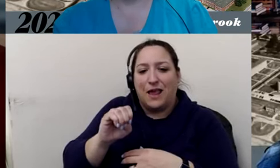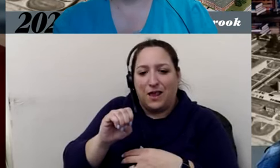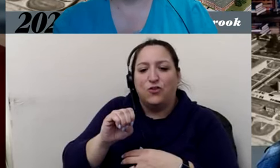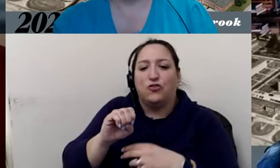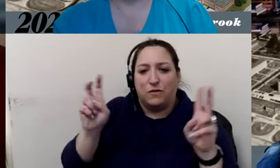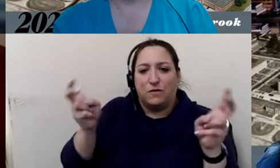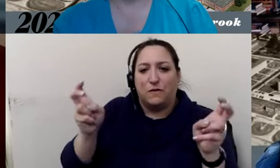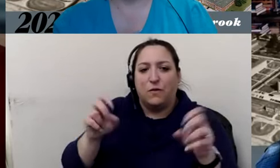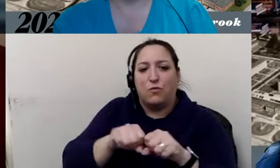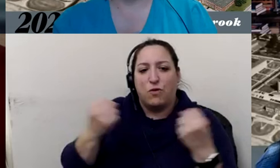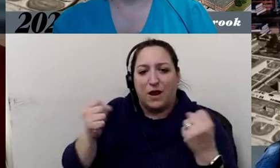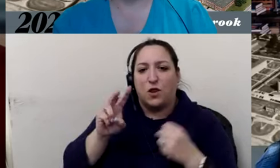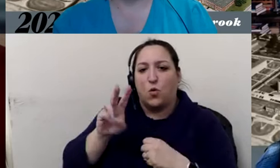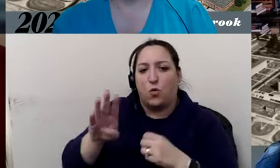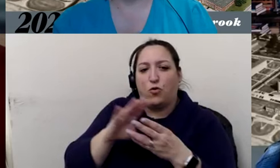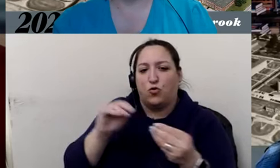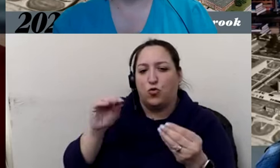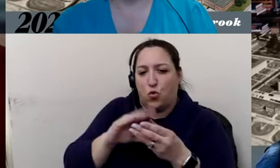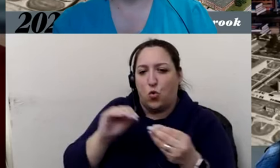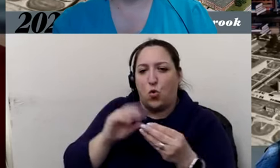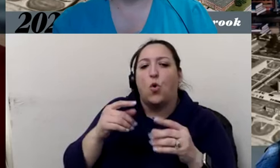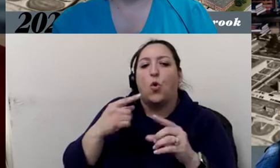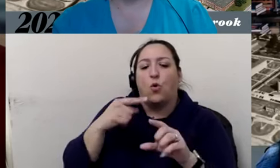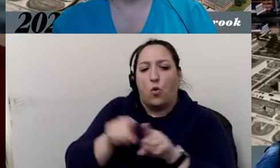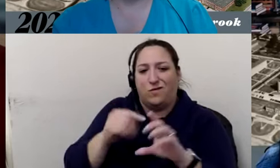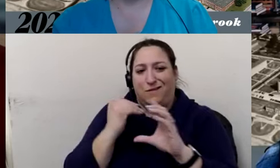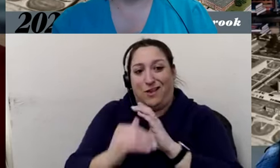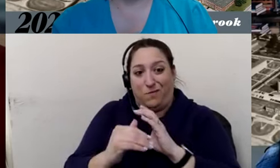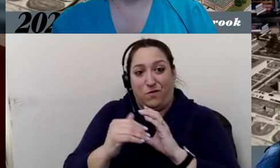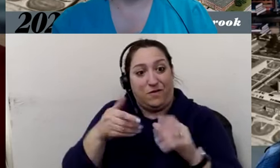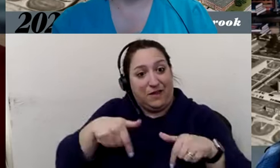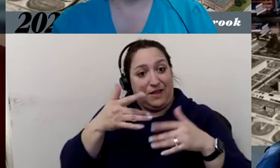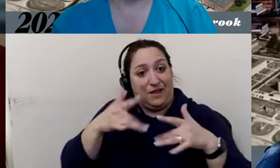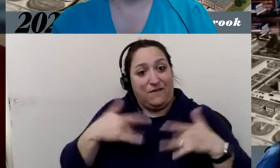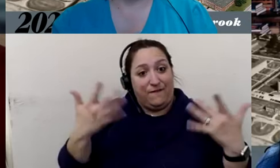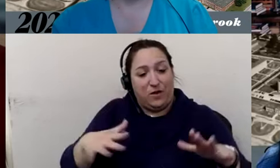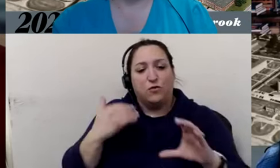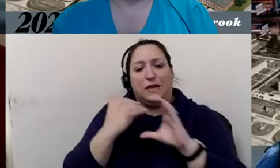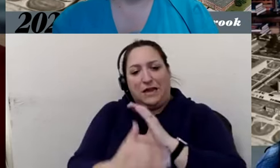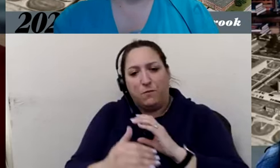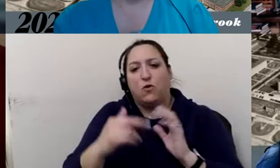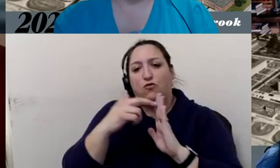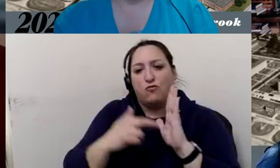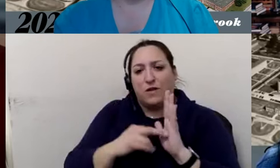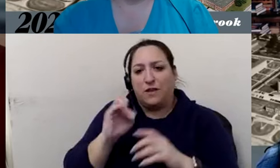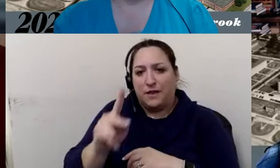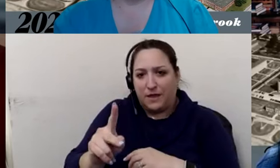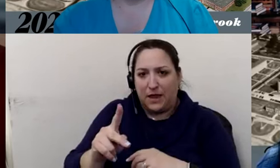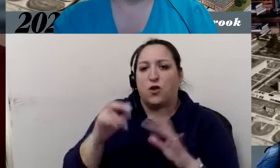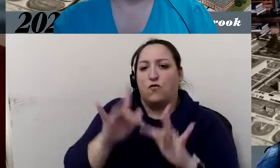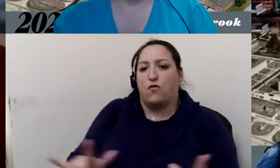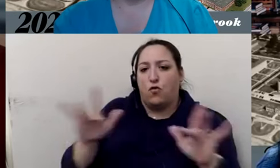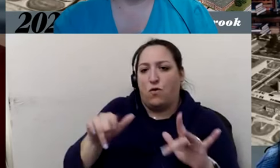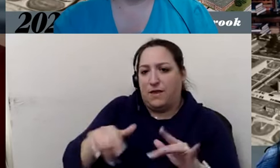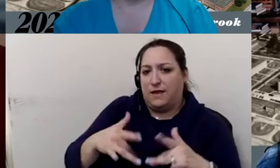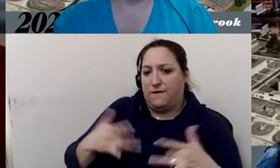Story. You will also receive an email after this event with the registration link and the recording to this